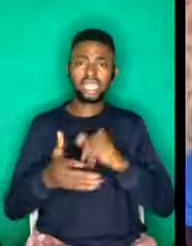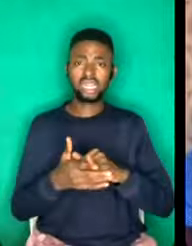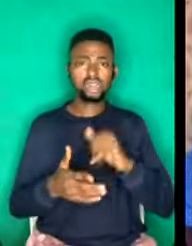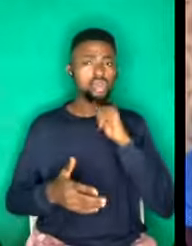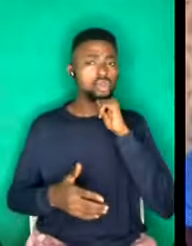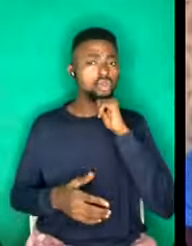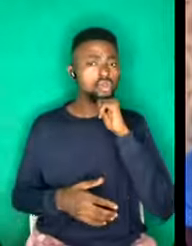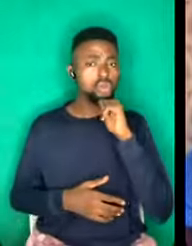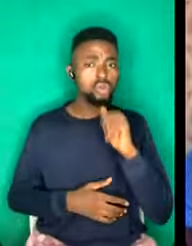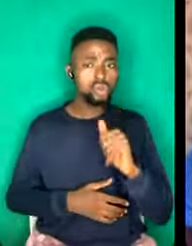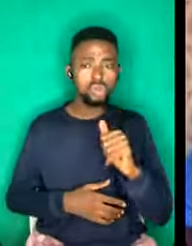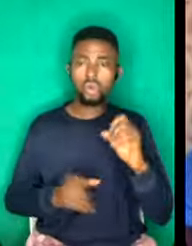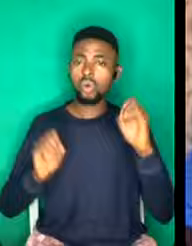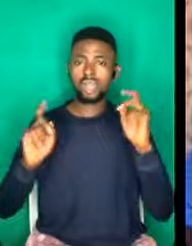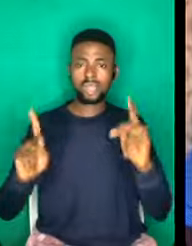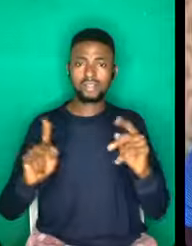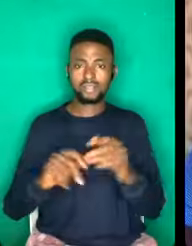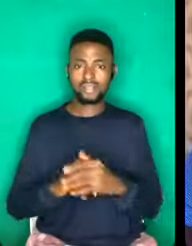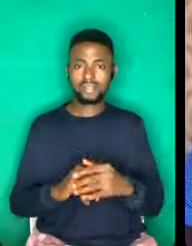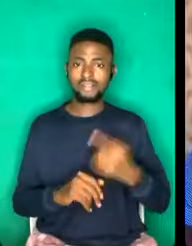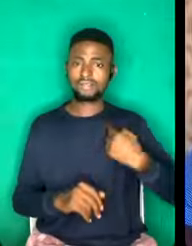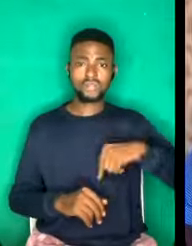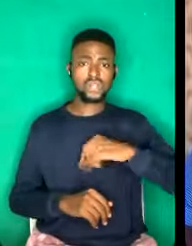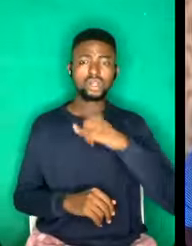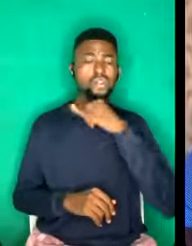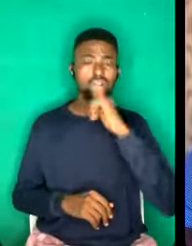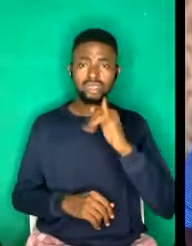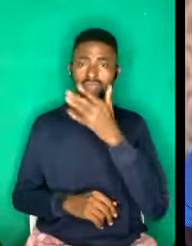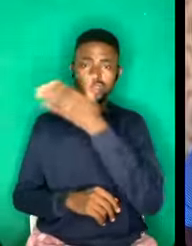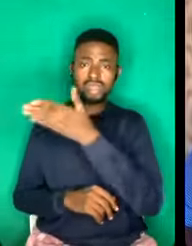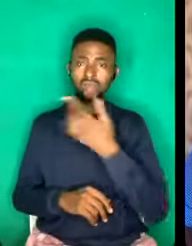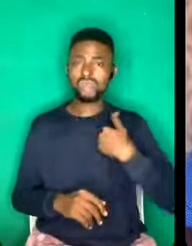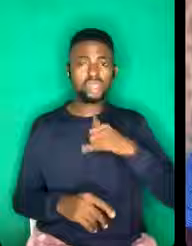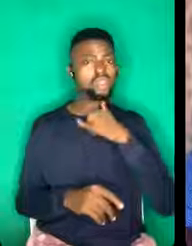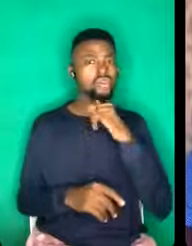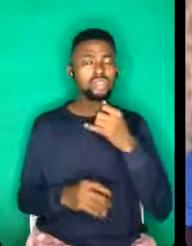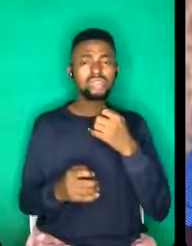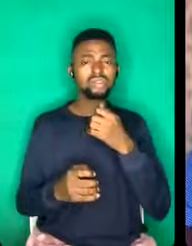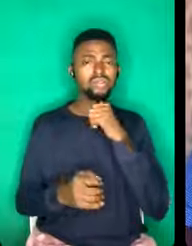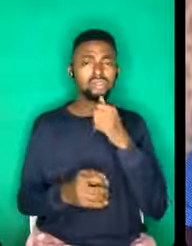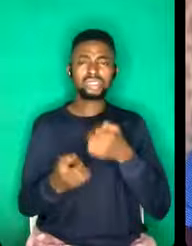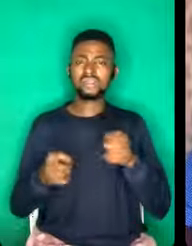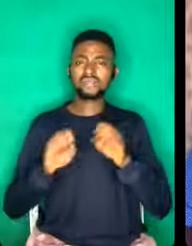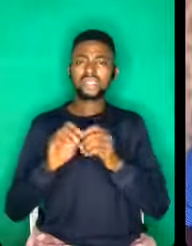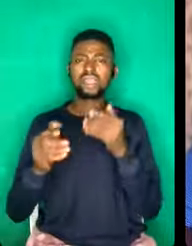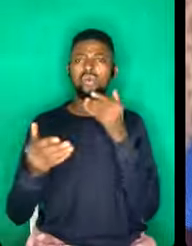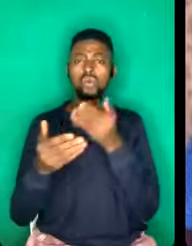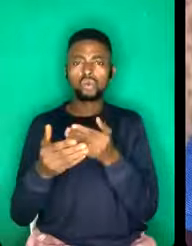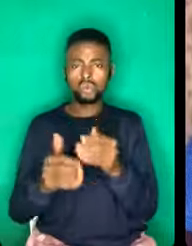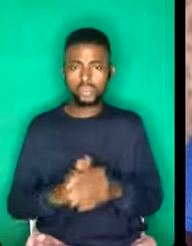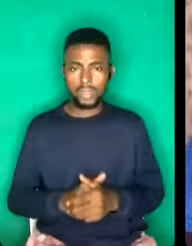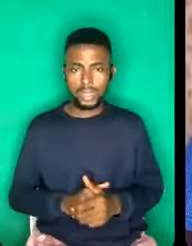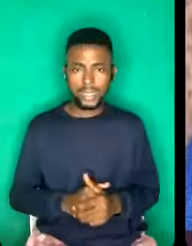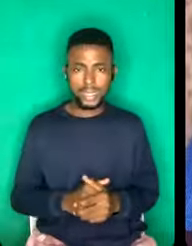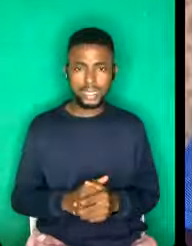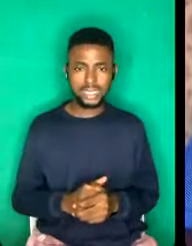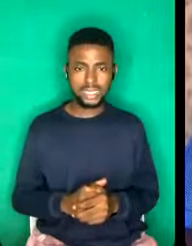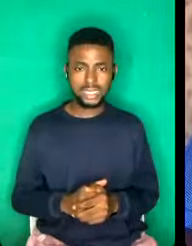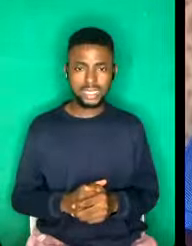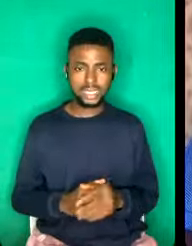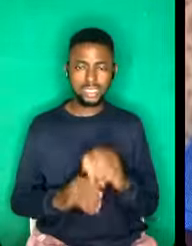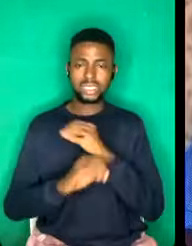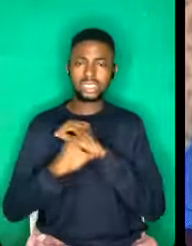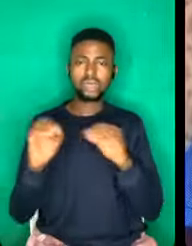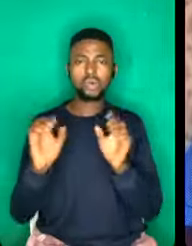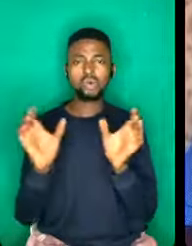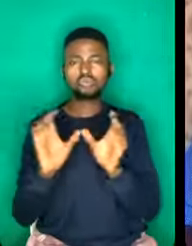is not okay. We are not there yet. We are not even close. There's no no certifying, no agency